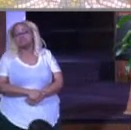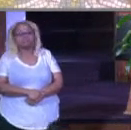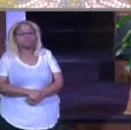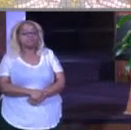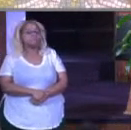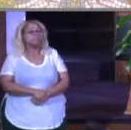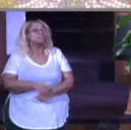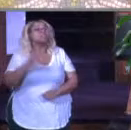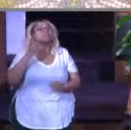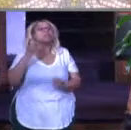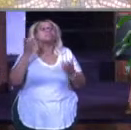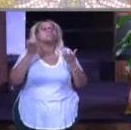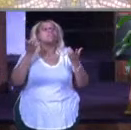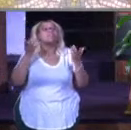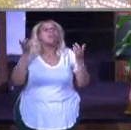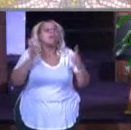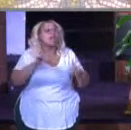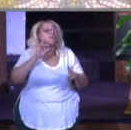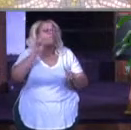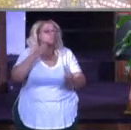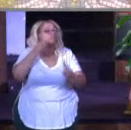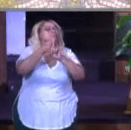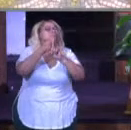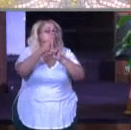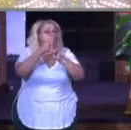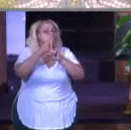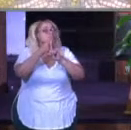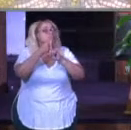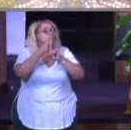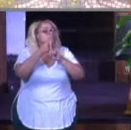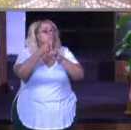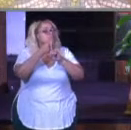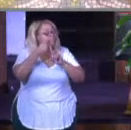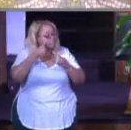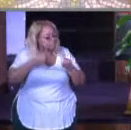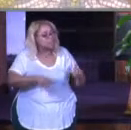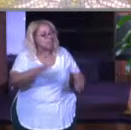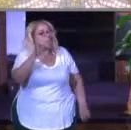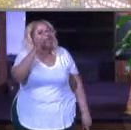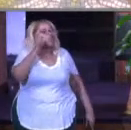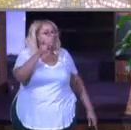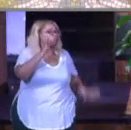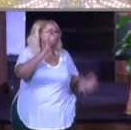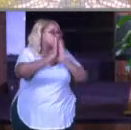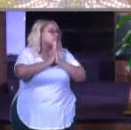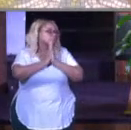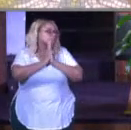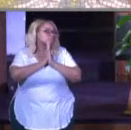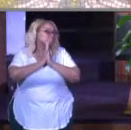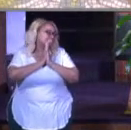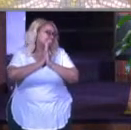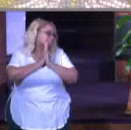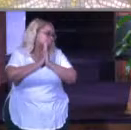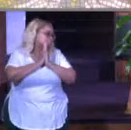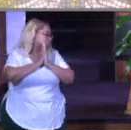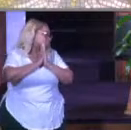Let something in service happen that gonna hit me. He heard your prayer. He heard your prayer.